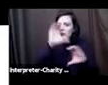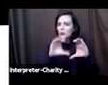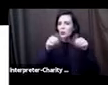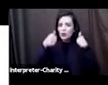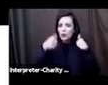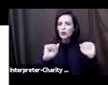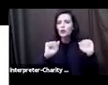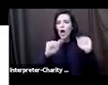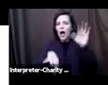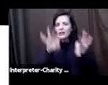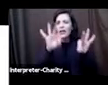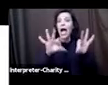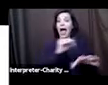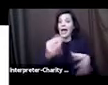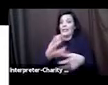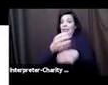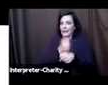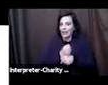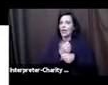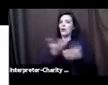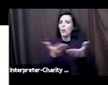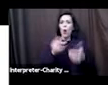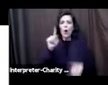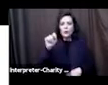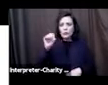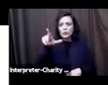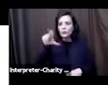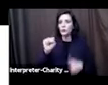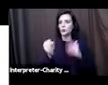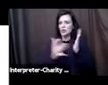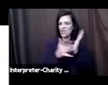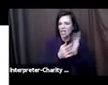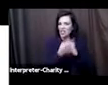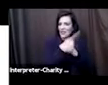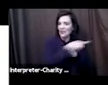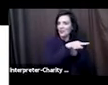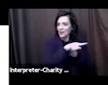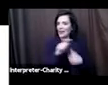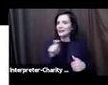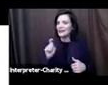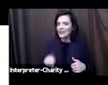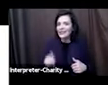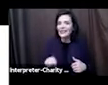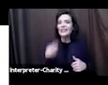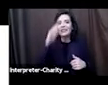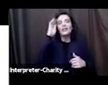try, and get the tools and technology that they need to